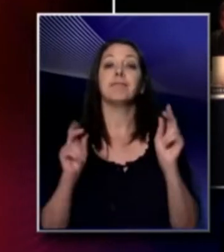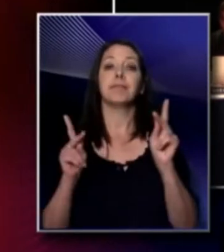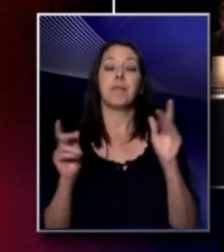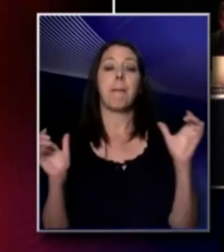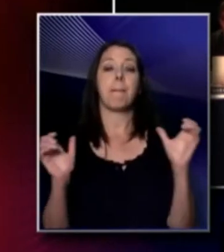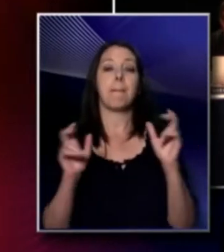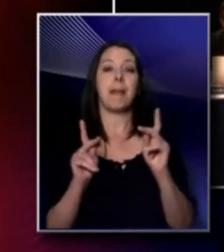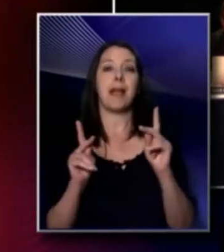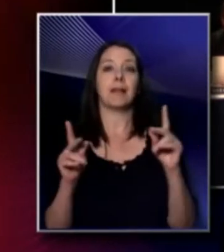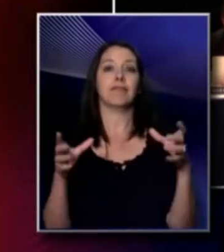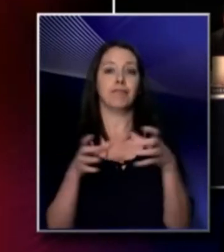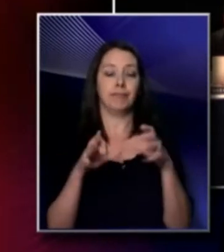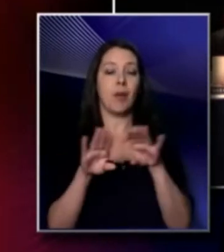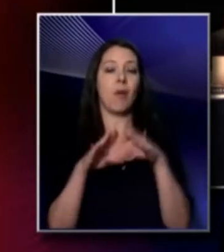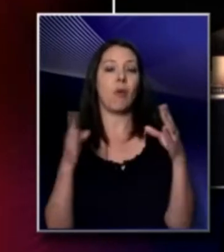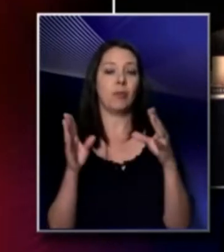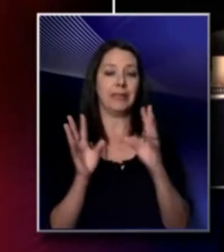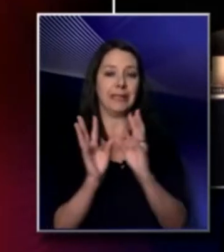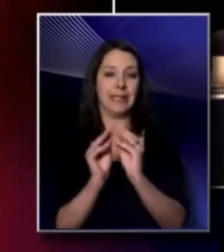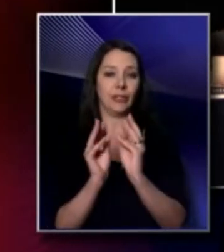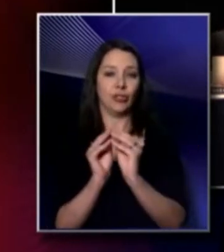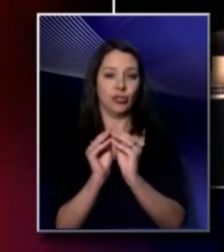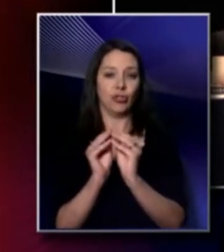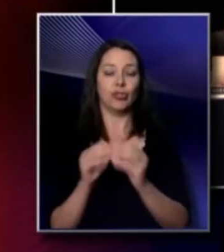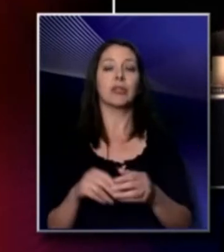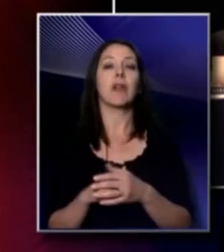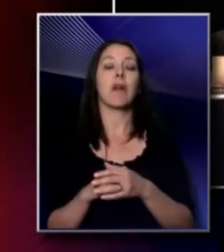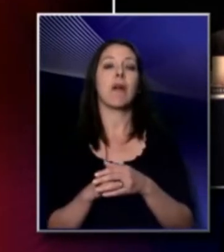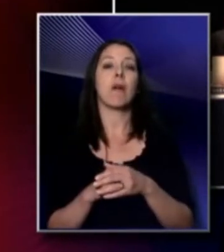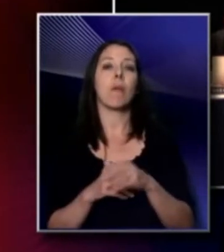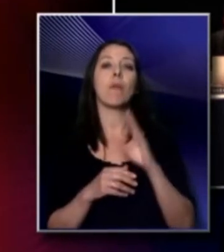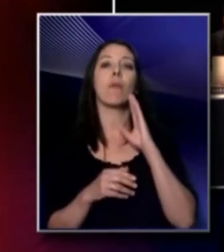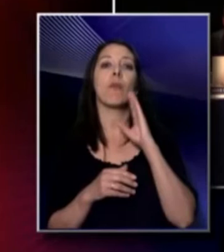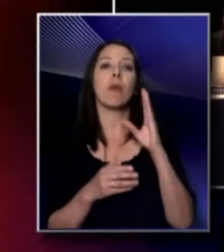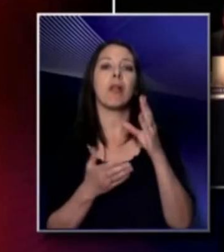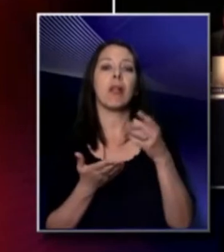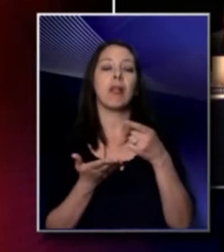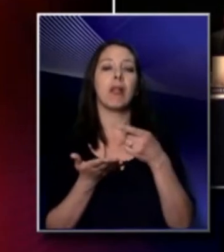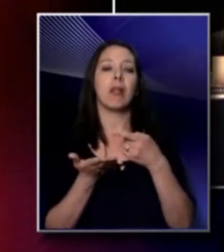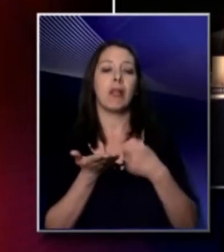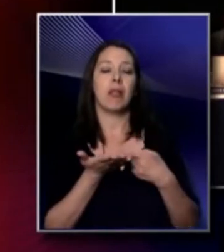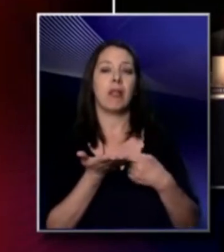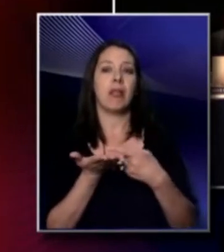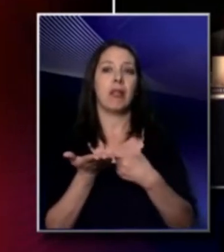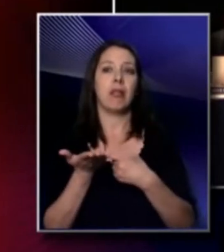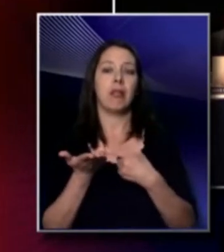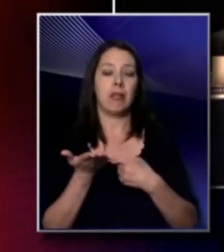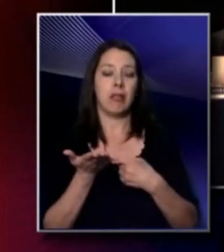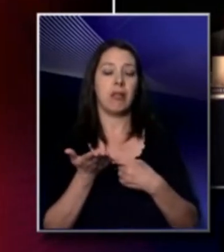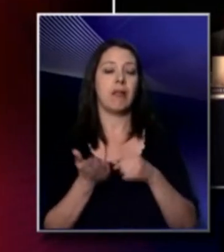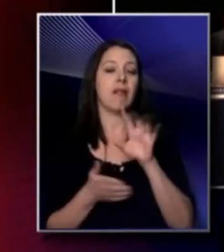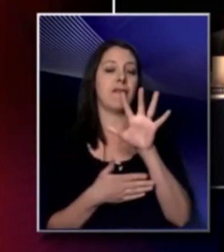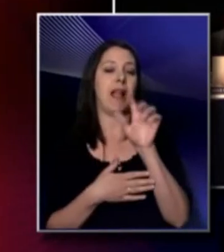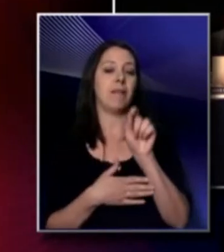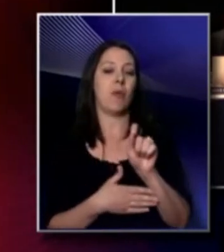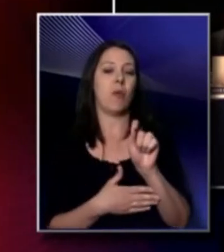in open session. We're going to go through to item number